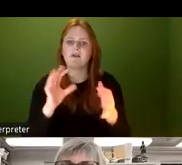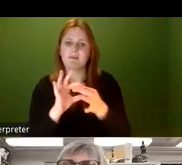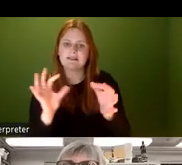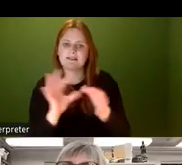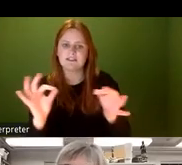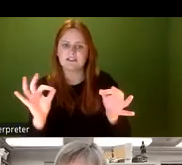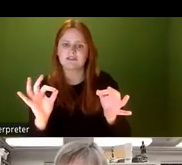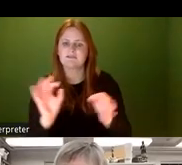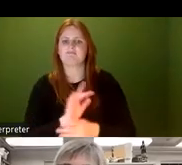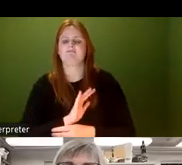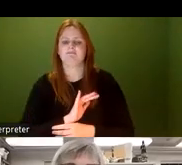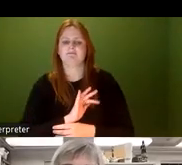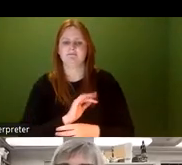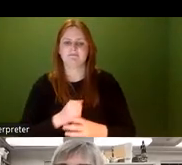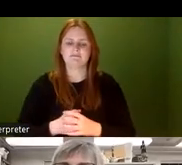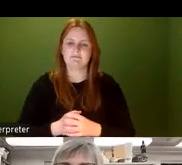sent. But